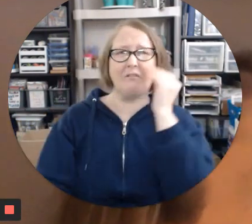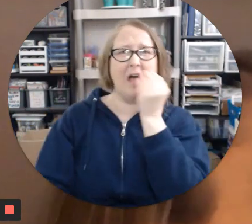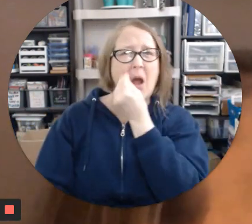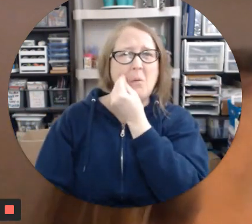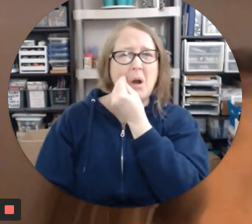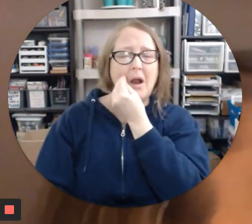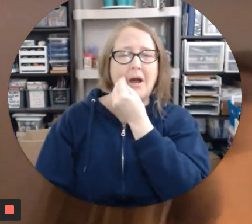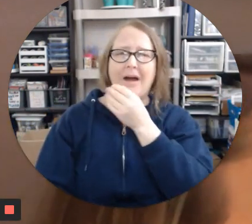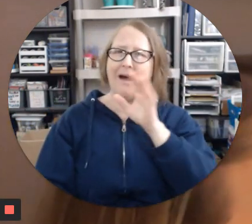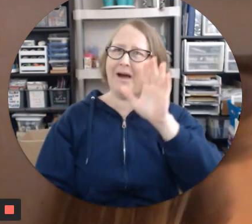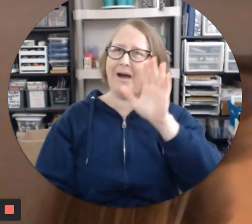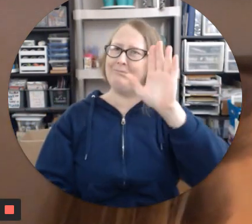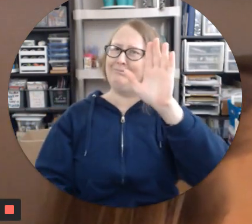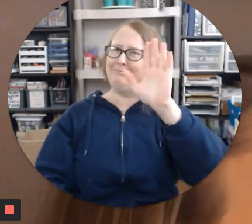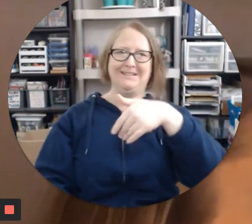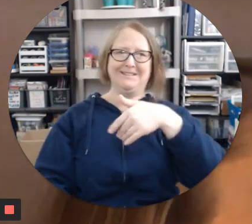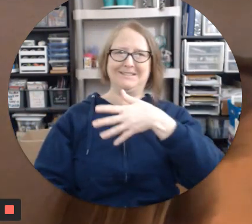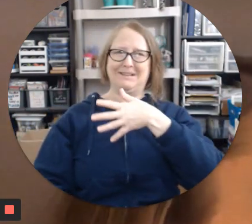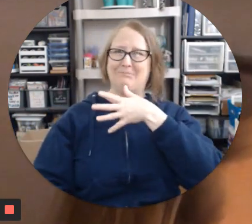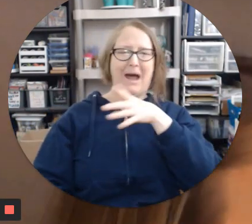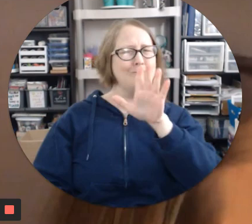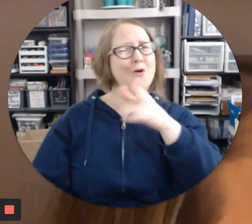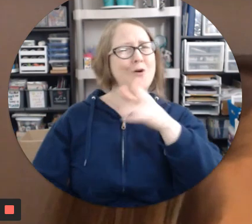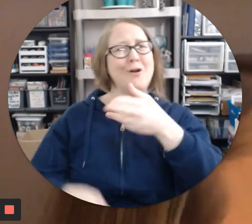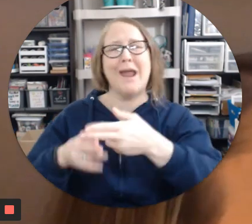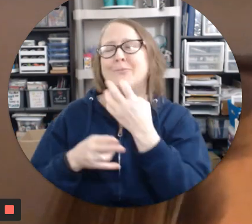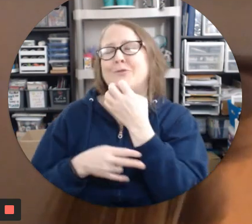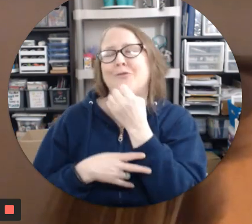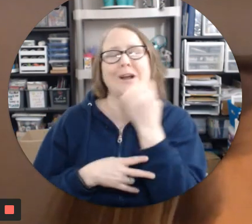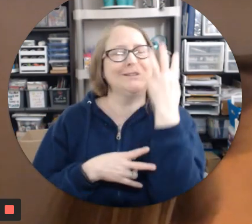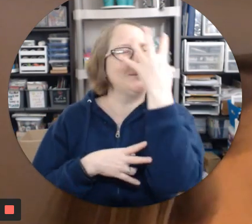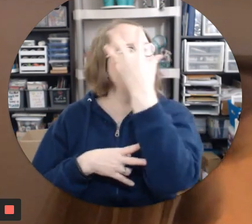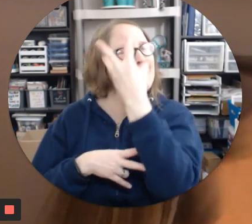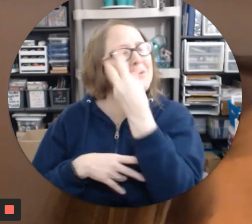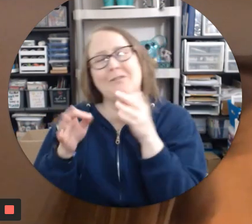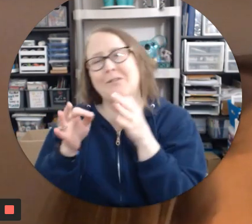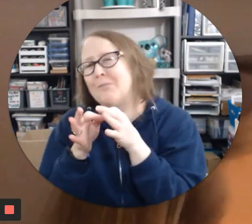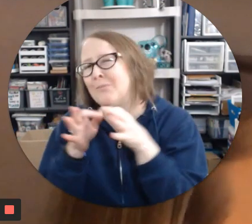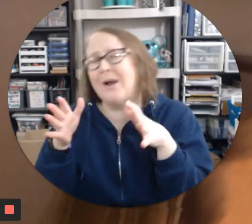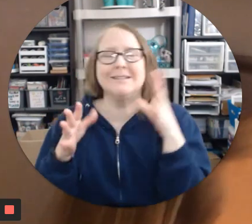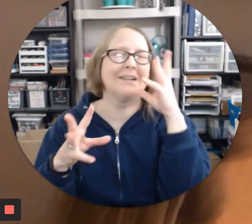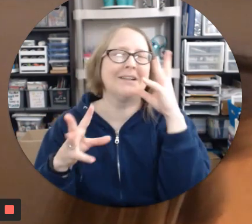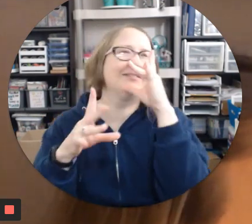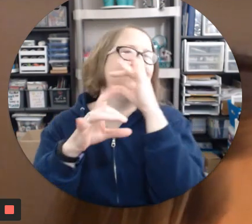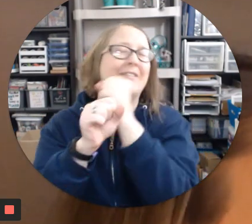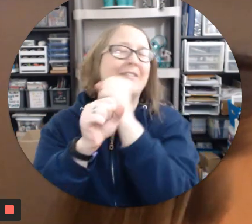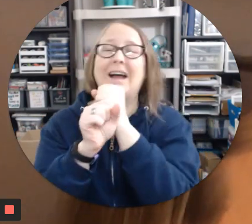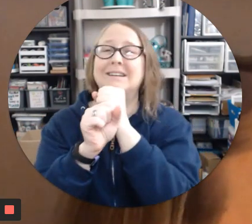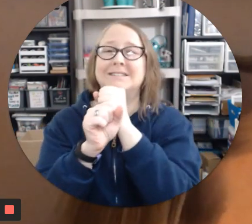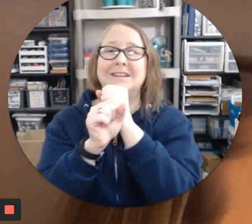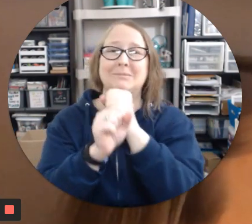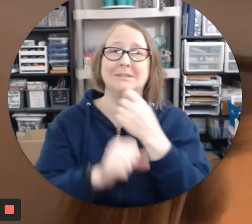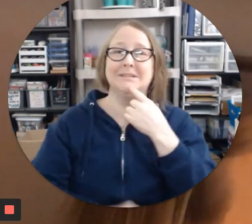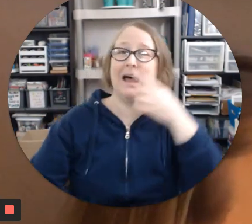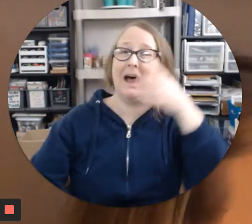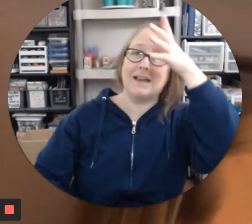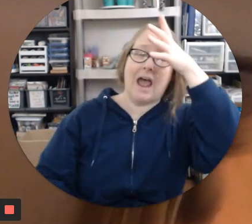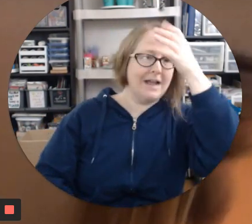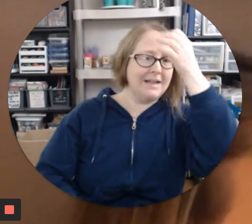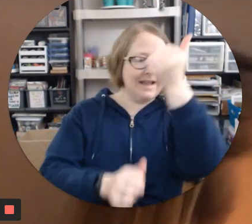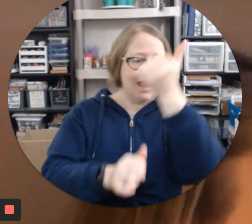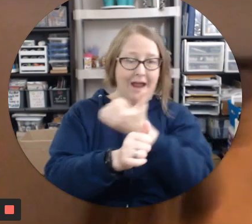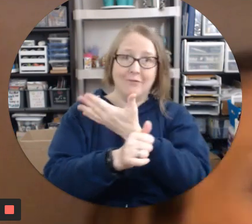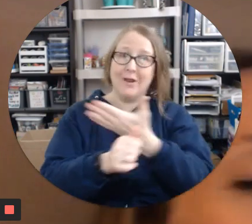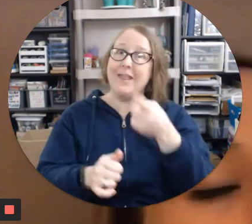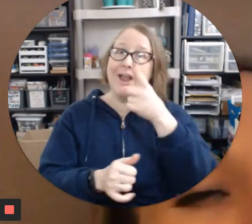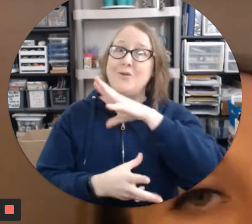Your name is beautiful and precious and priceless and fascinating and winsome, said her father. It's everything you are, said